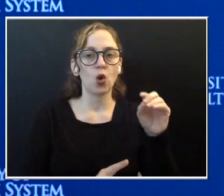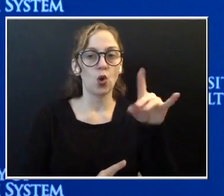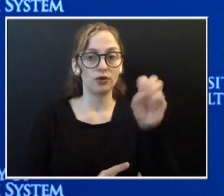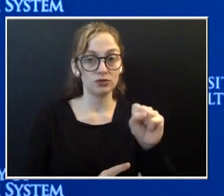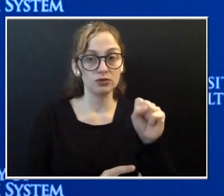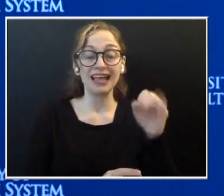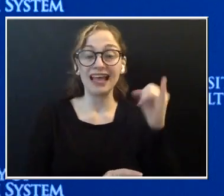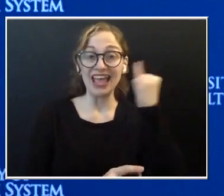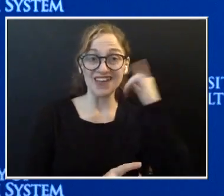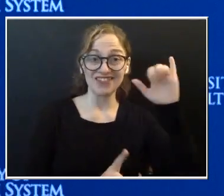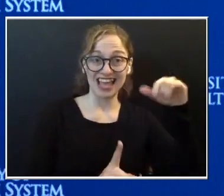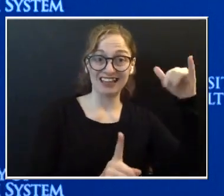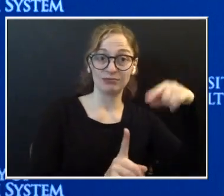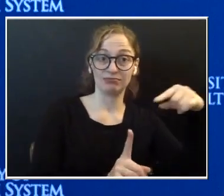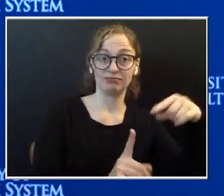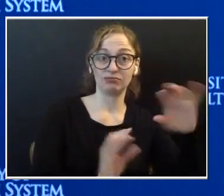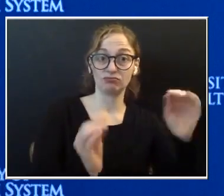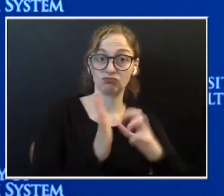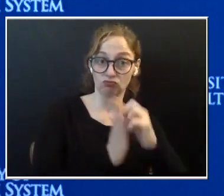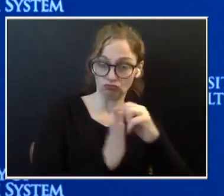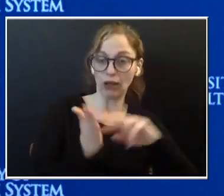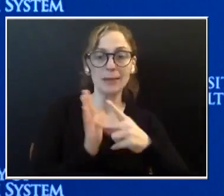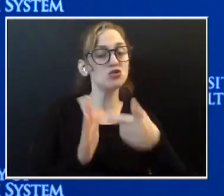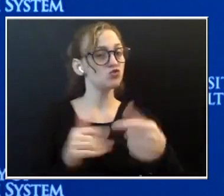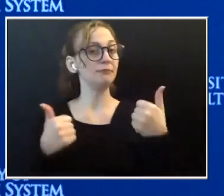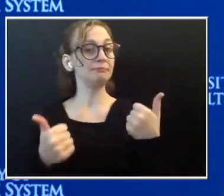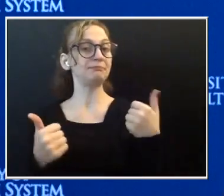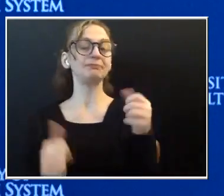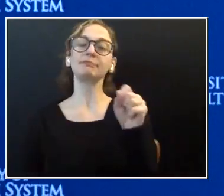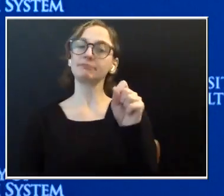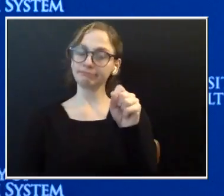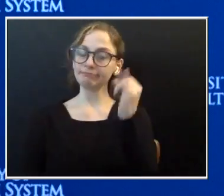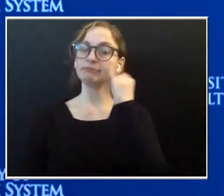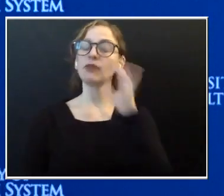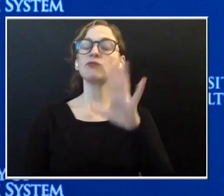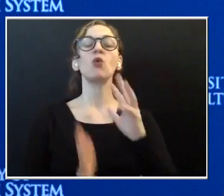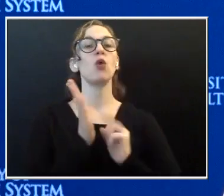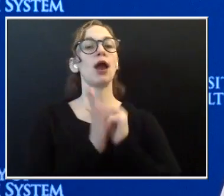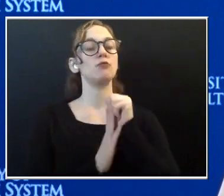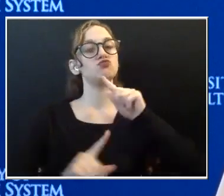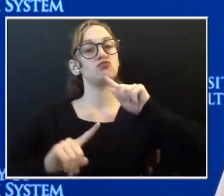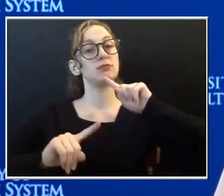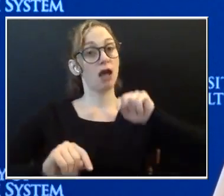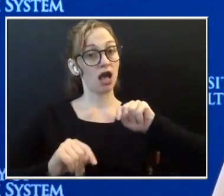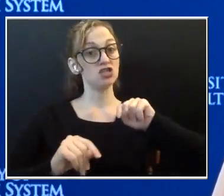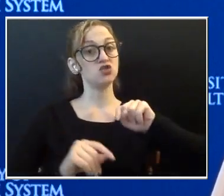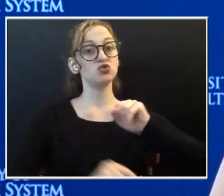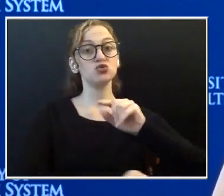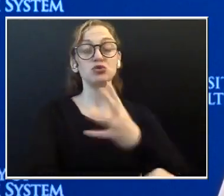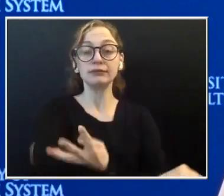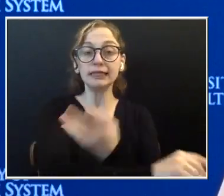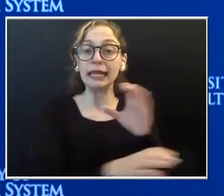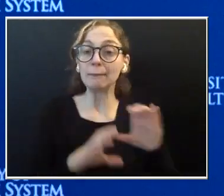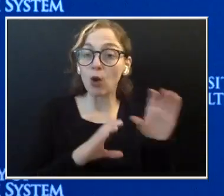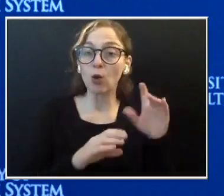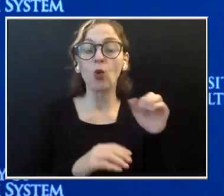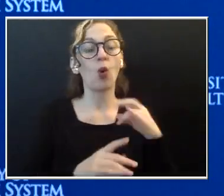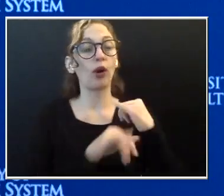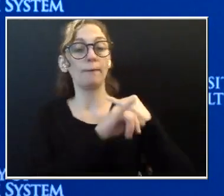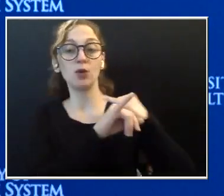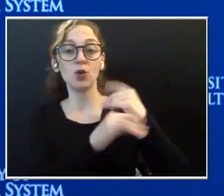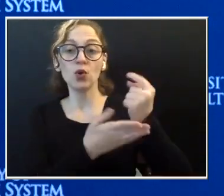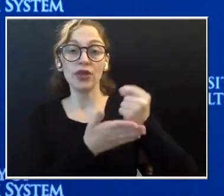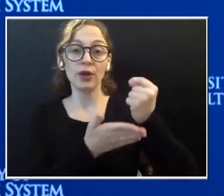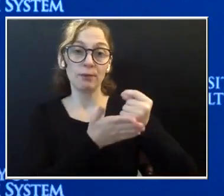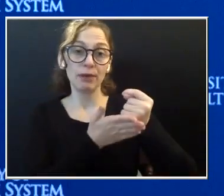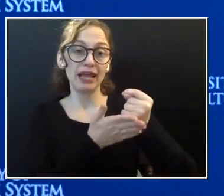answer is if your medication responds, if your cancer responds to the chemotherapy or immunotherapy that you're delivering that's starting off because